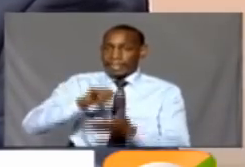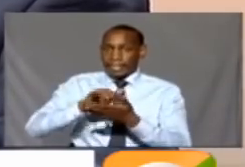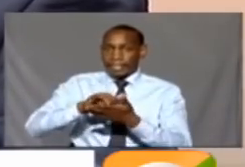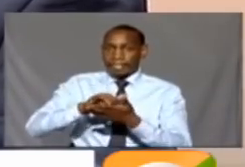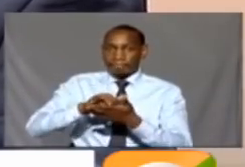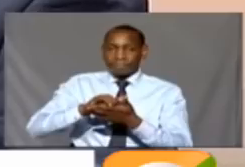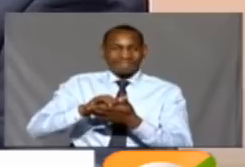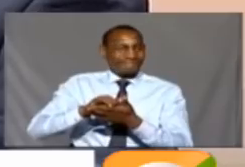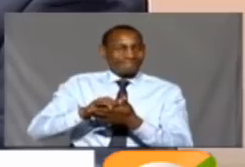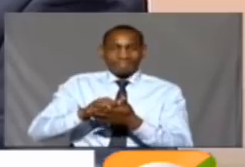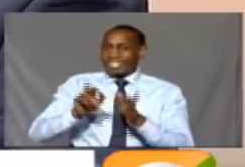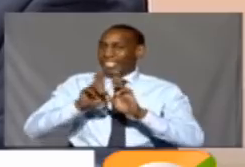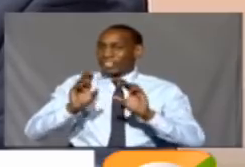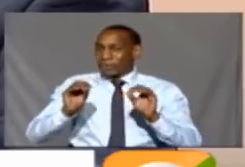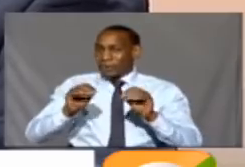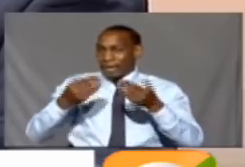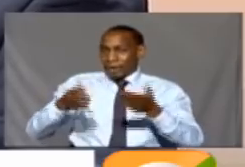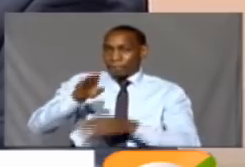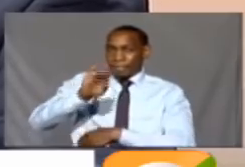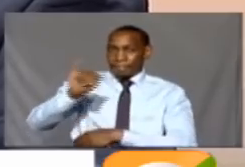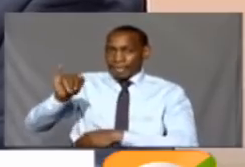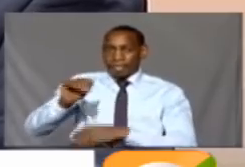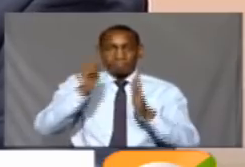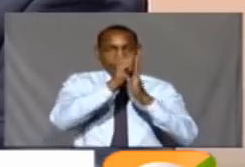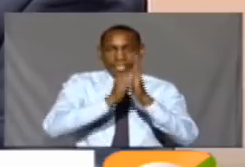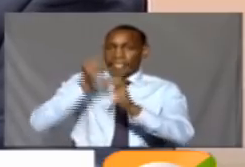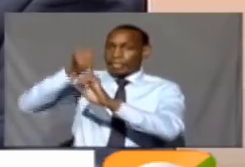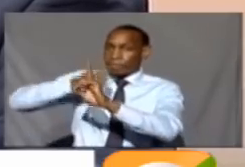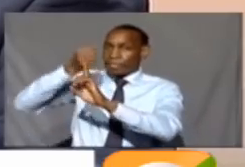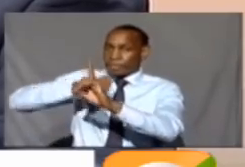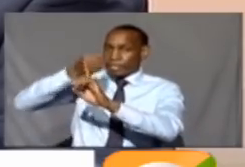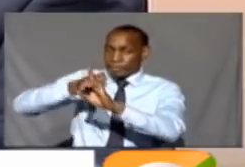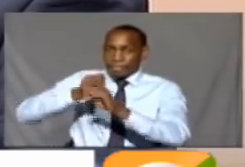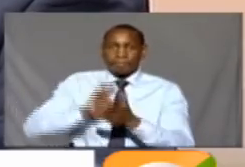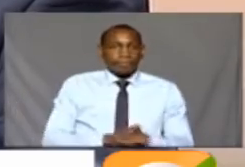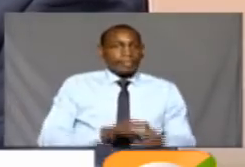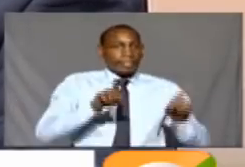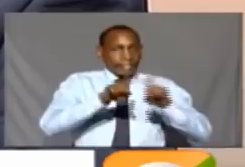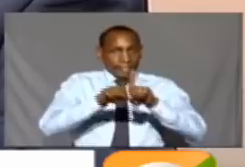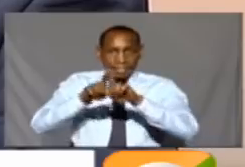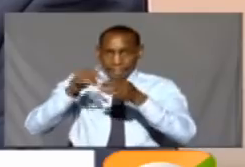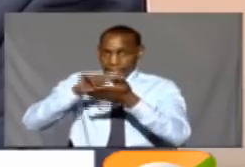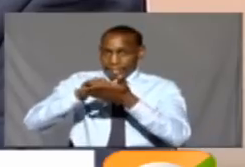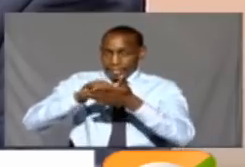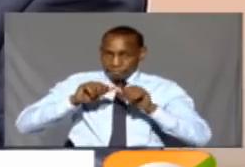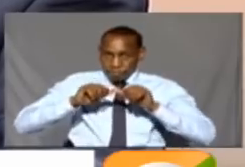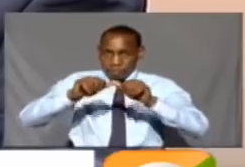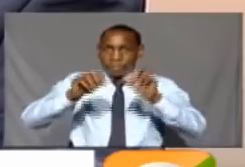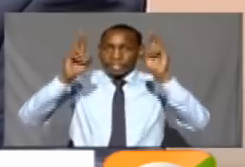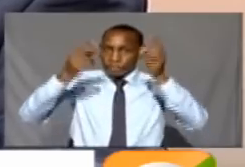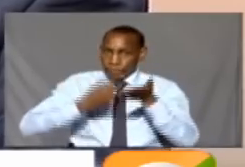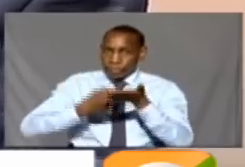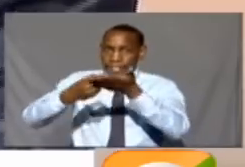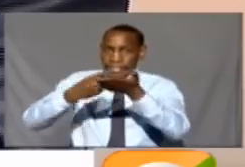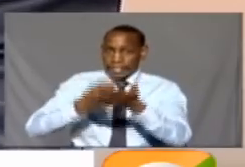in the manner in which the BBI agenda was being driven. And that remains an issue for discussion,